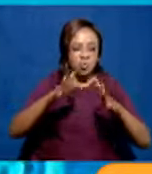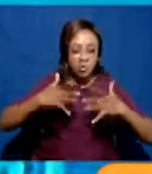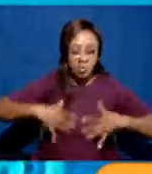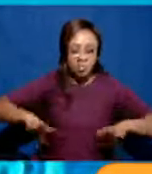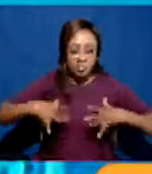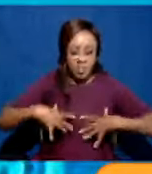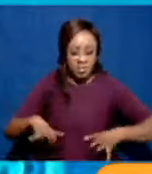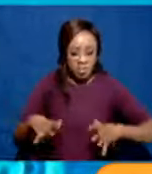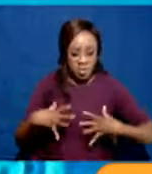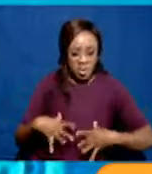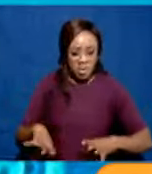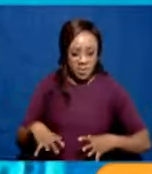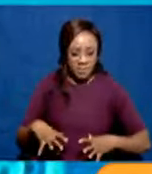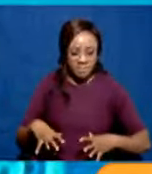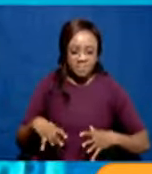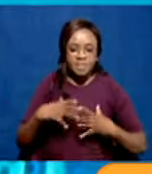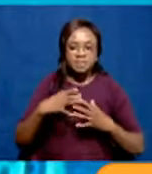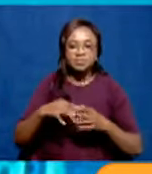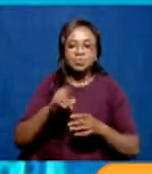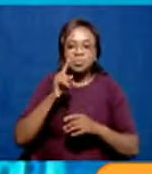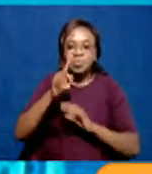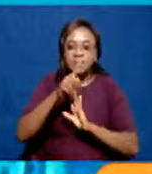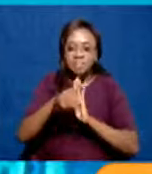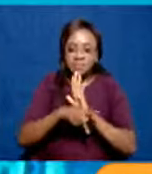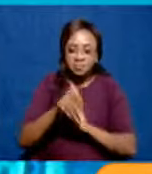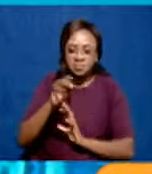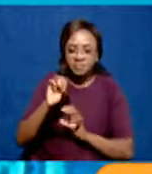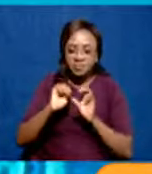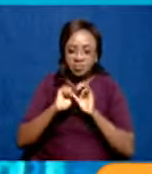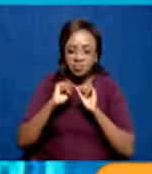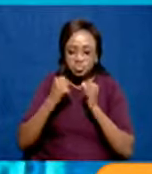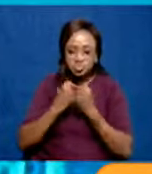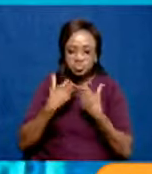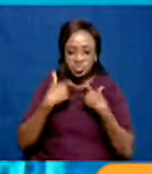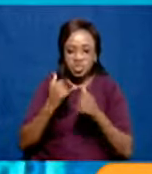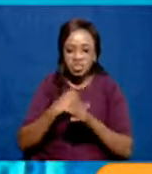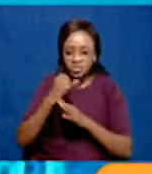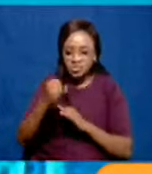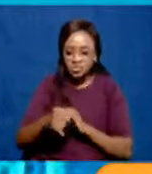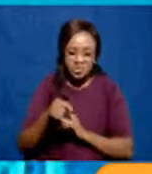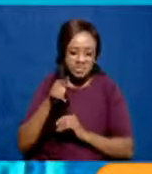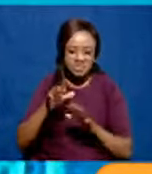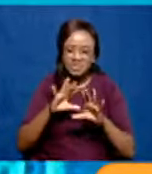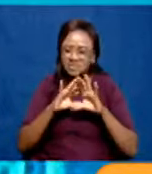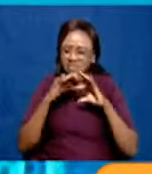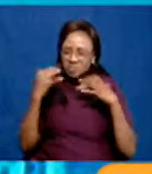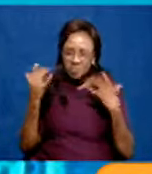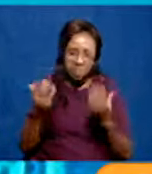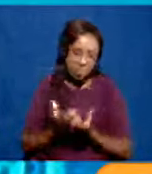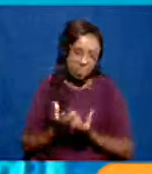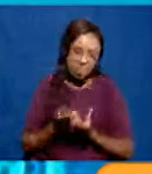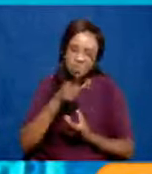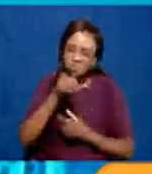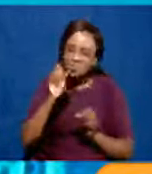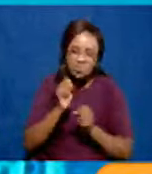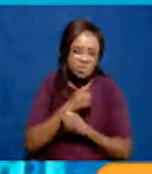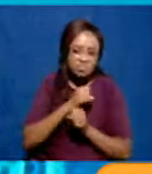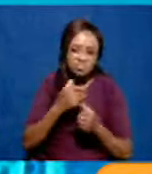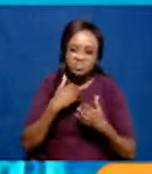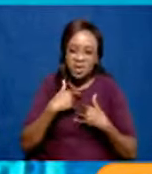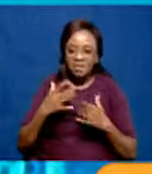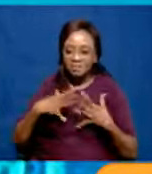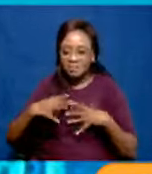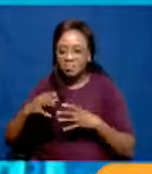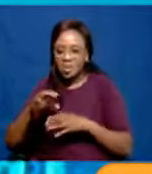So one of the principles of social health insurance is it is supposed to be global. And you cannot have some people being more equal than